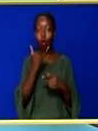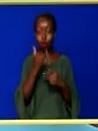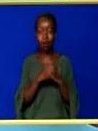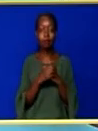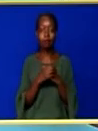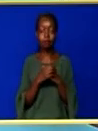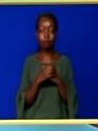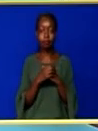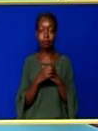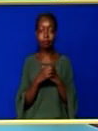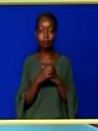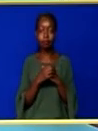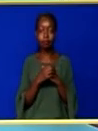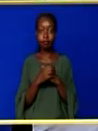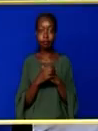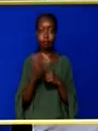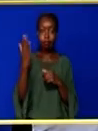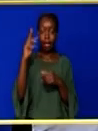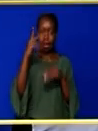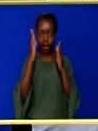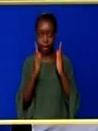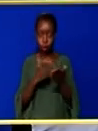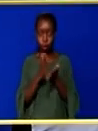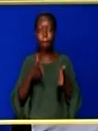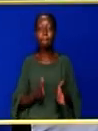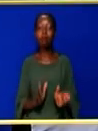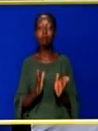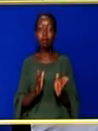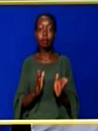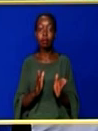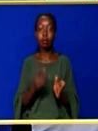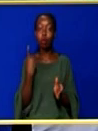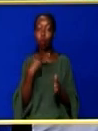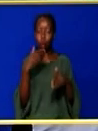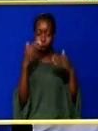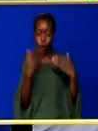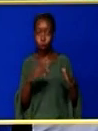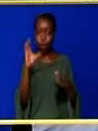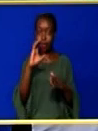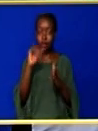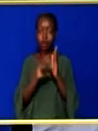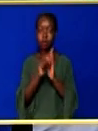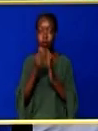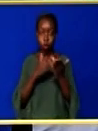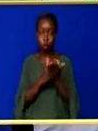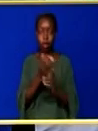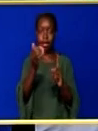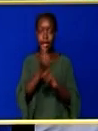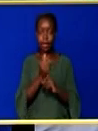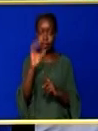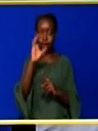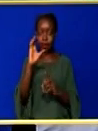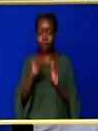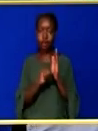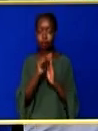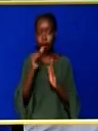yes. So a former Kenyan citizen by birth who lost his citizenship by acquiring citizenship of another